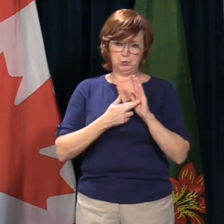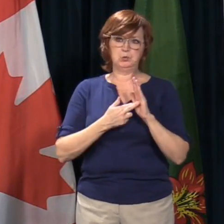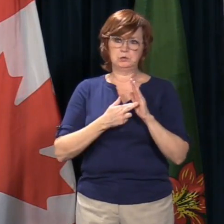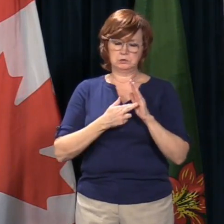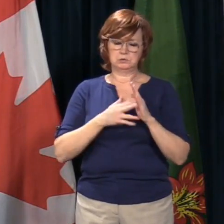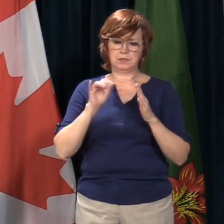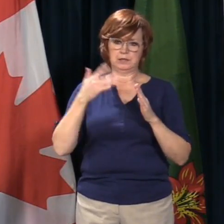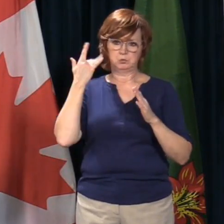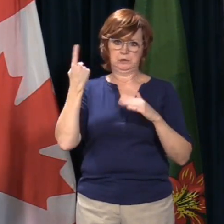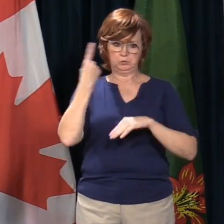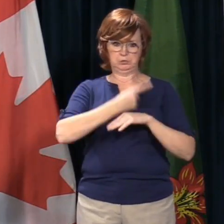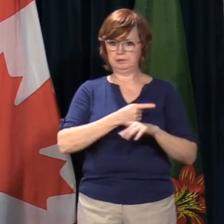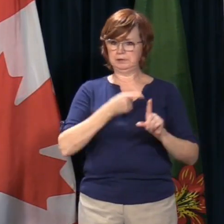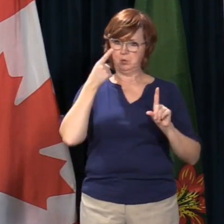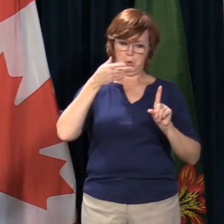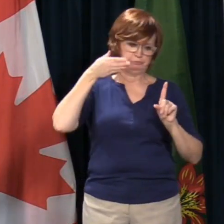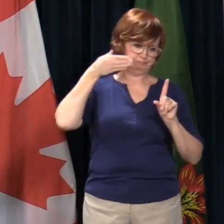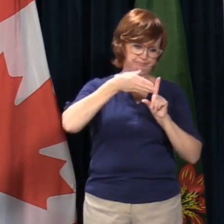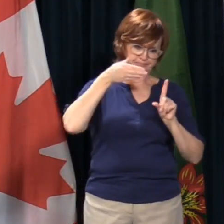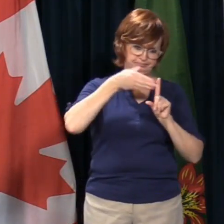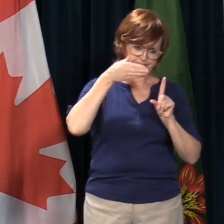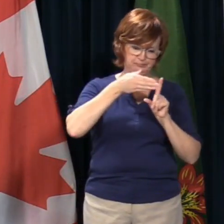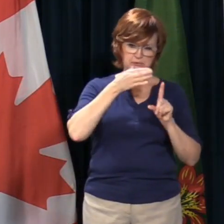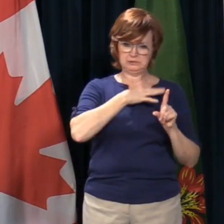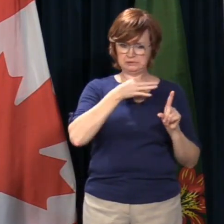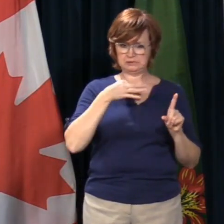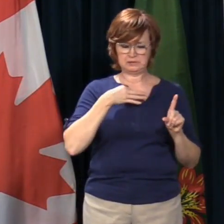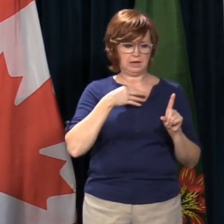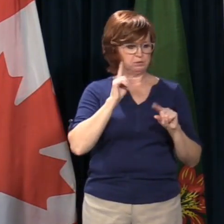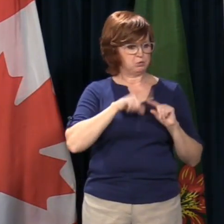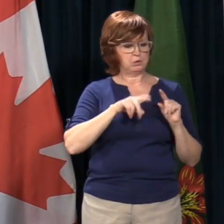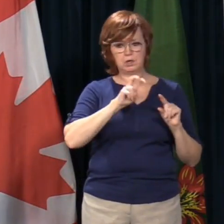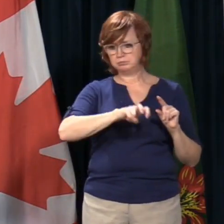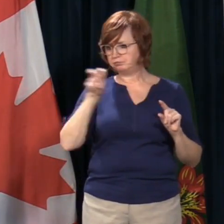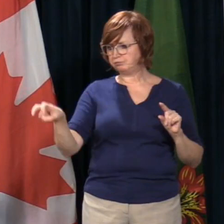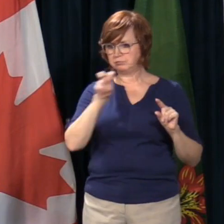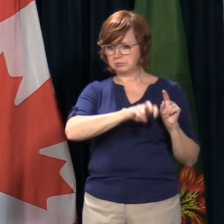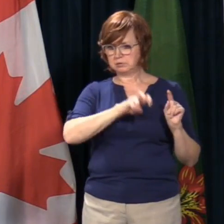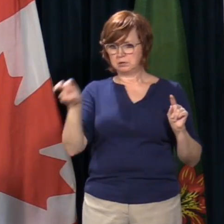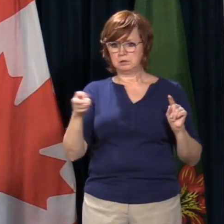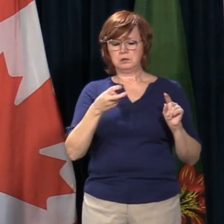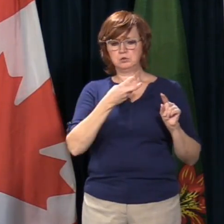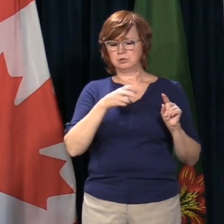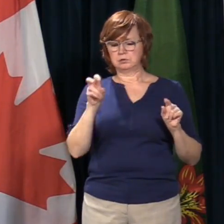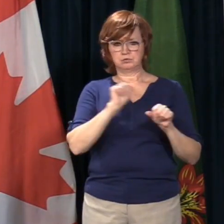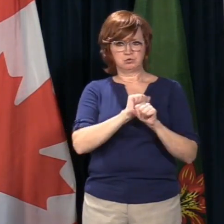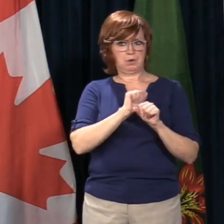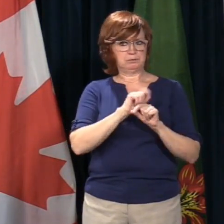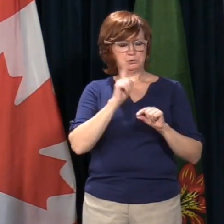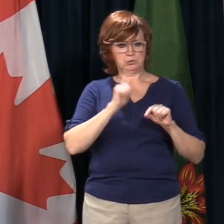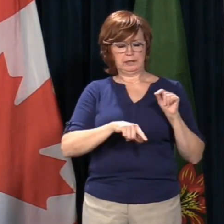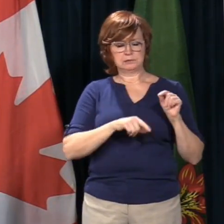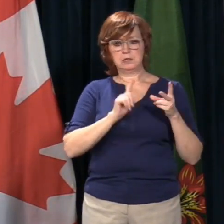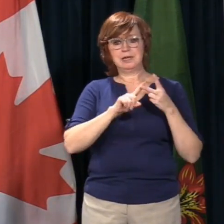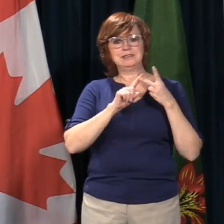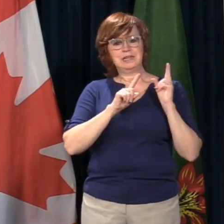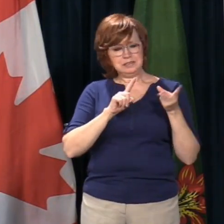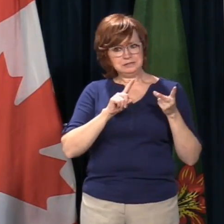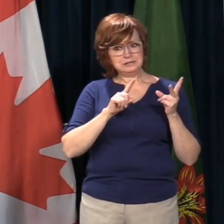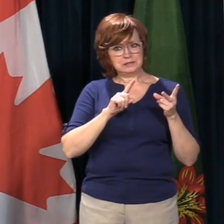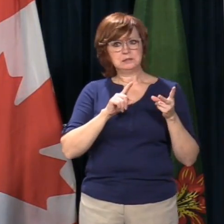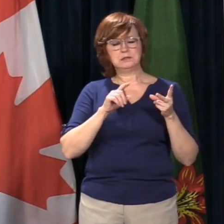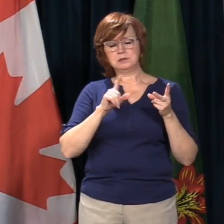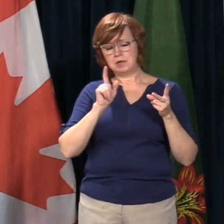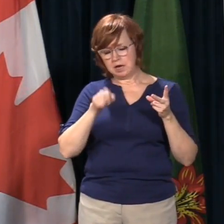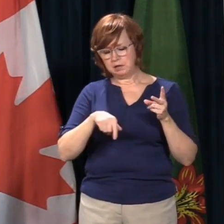one facility per staff member and all the other things that we've done. We will continue to ensure that our testing